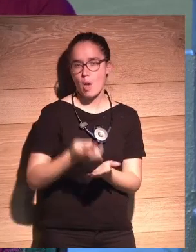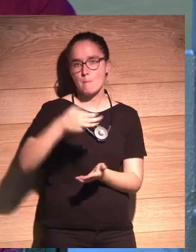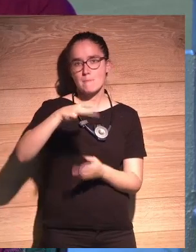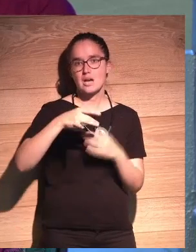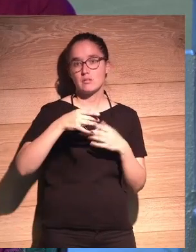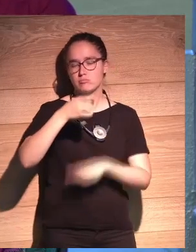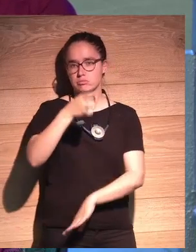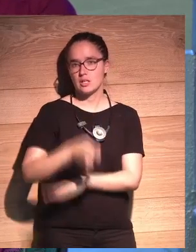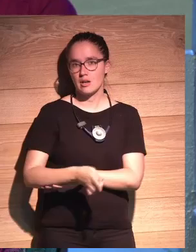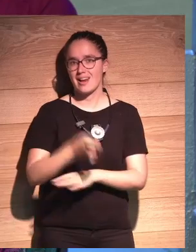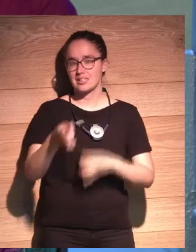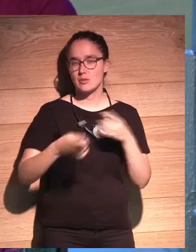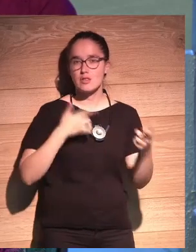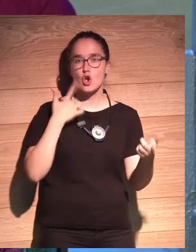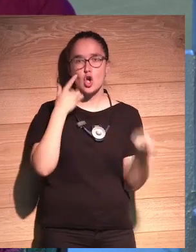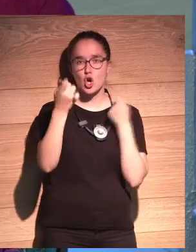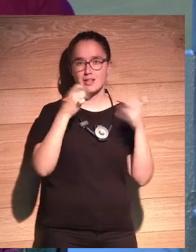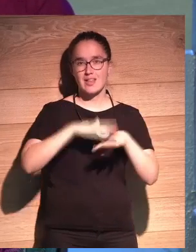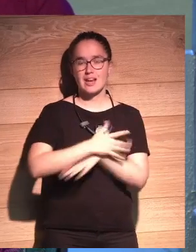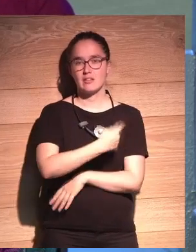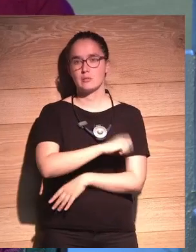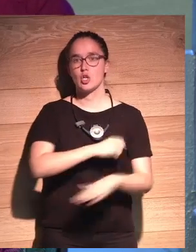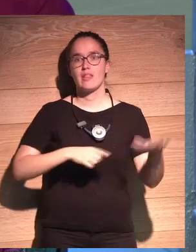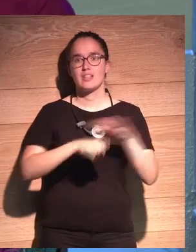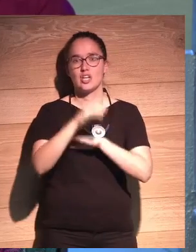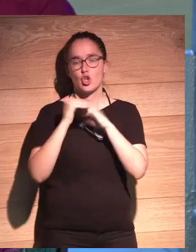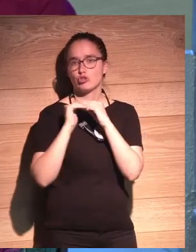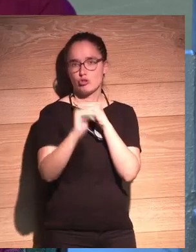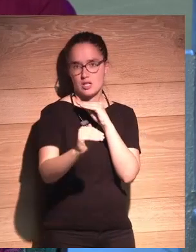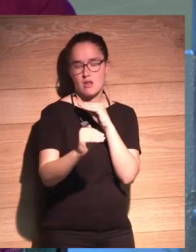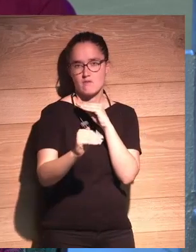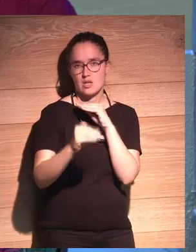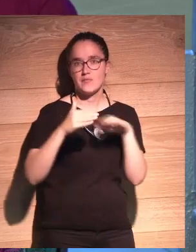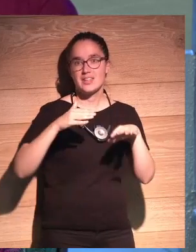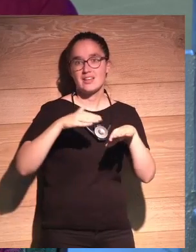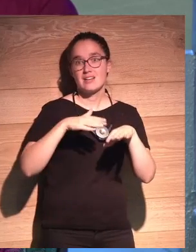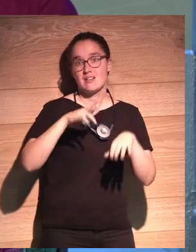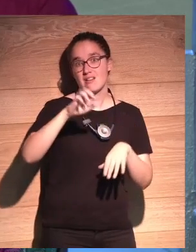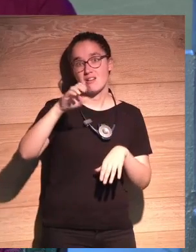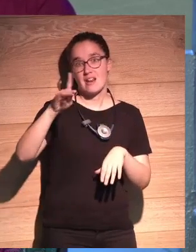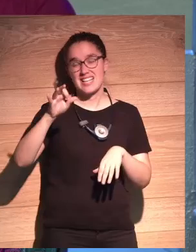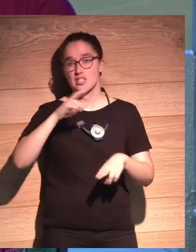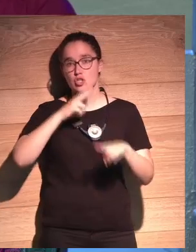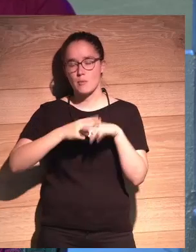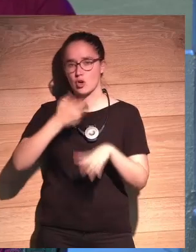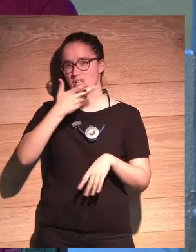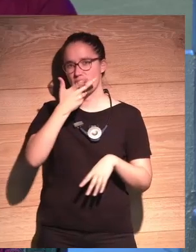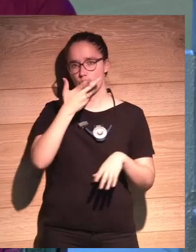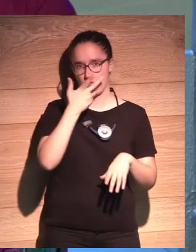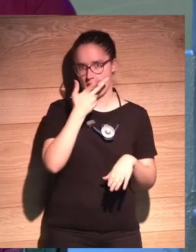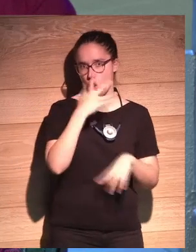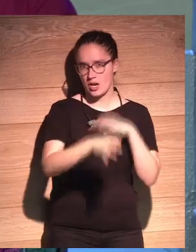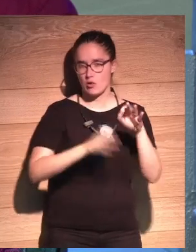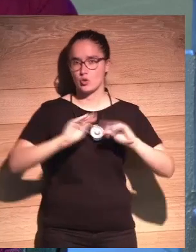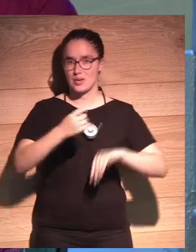sustainable development globally. Marta manages the activities and coordinates the different members of the